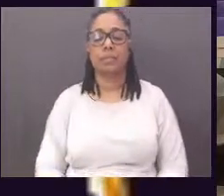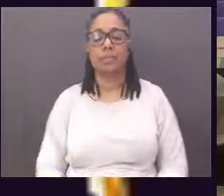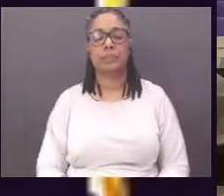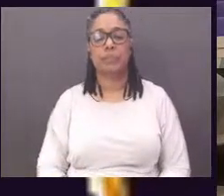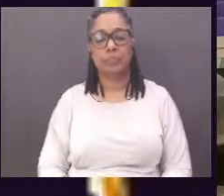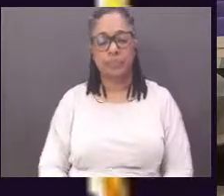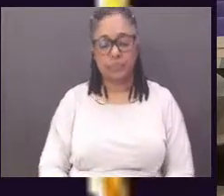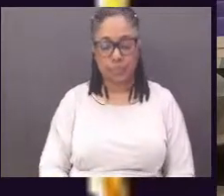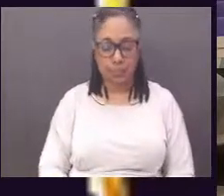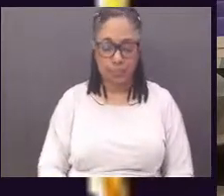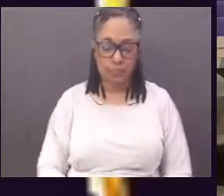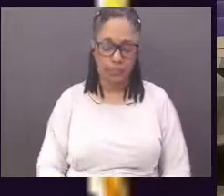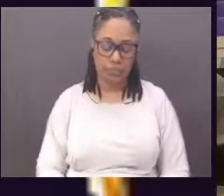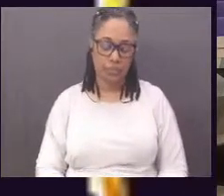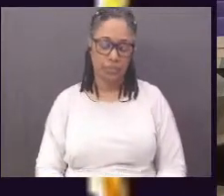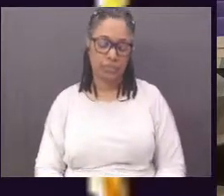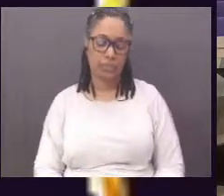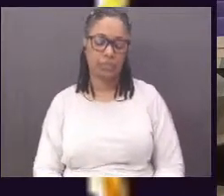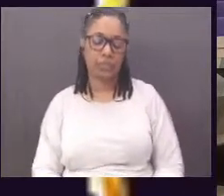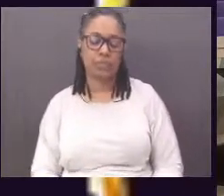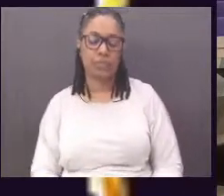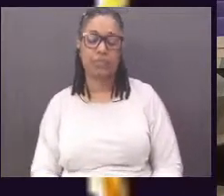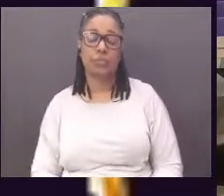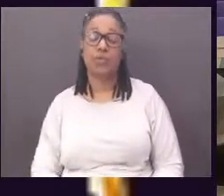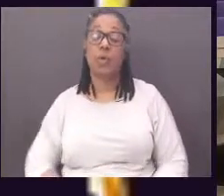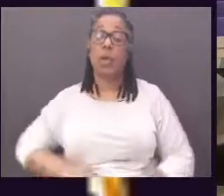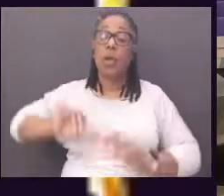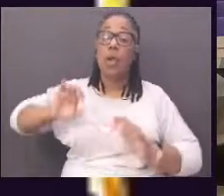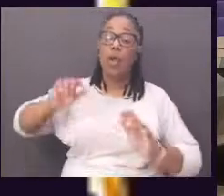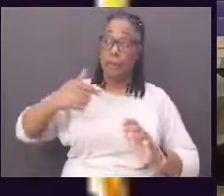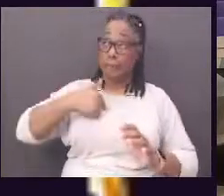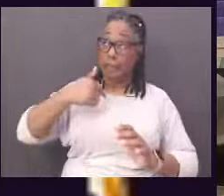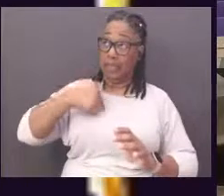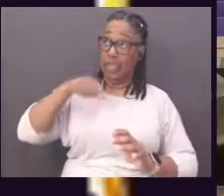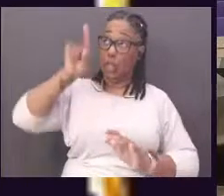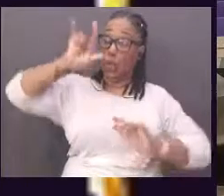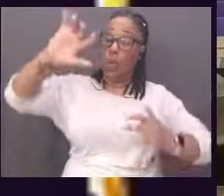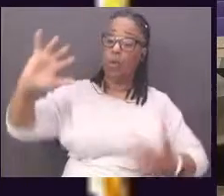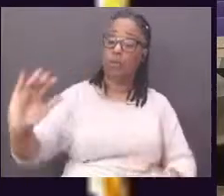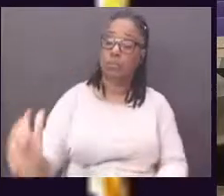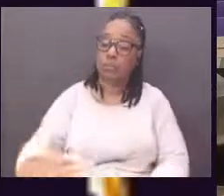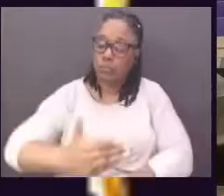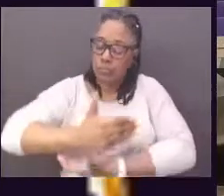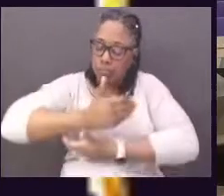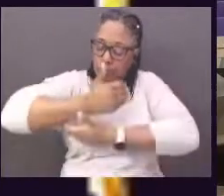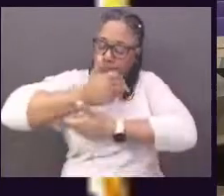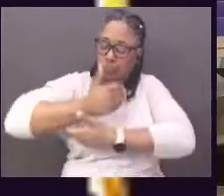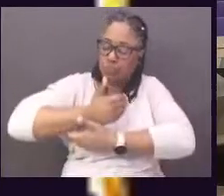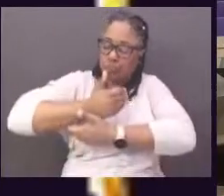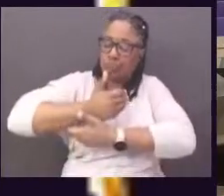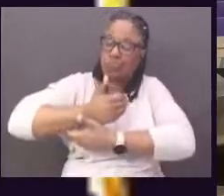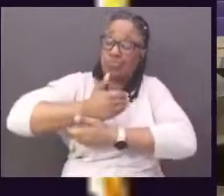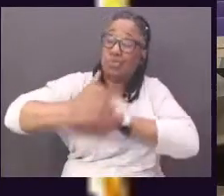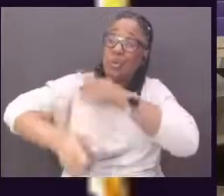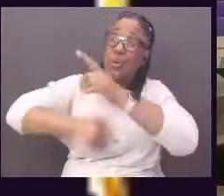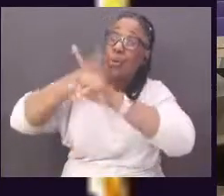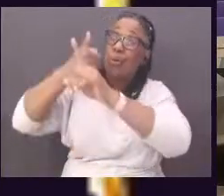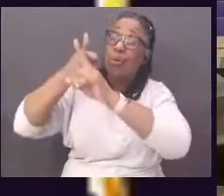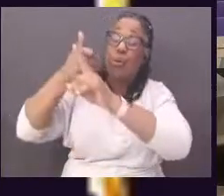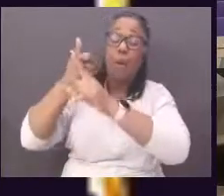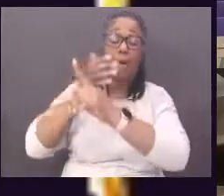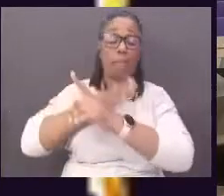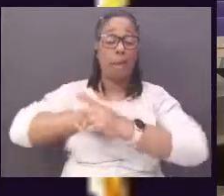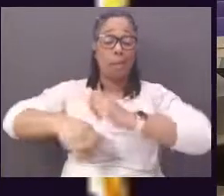anything. Hold me in your arms. You are my shelter in the